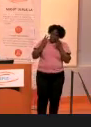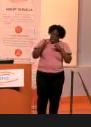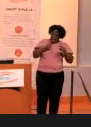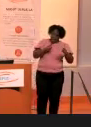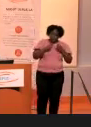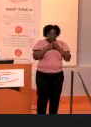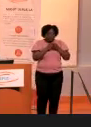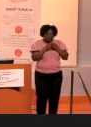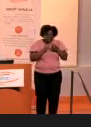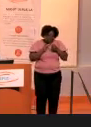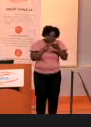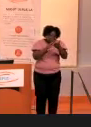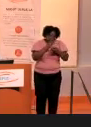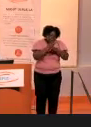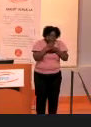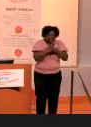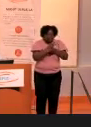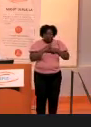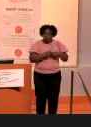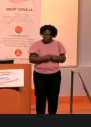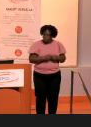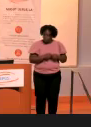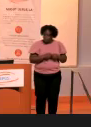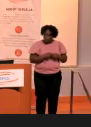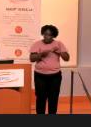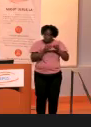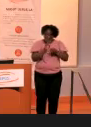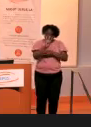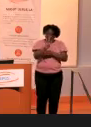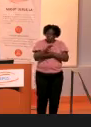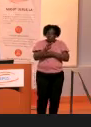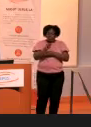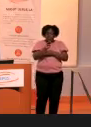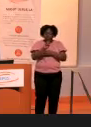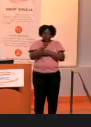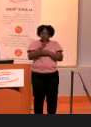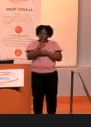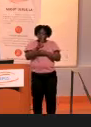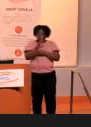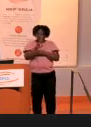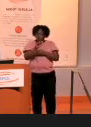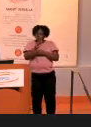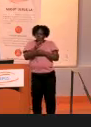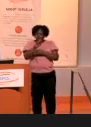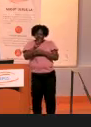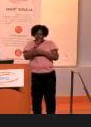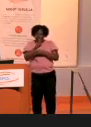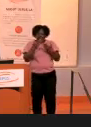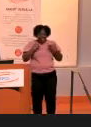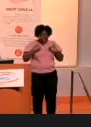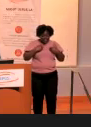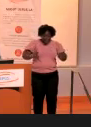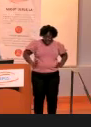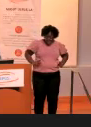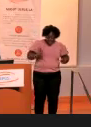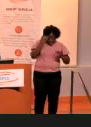very aggressively. Class 4 is membranous kidney disease, and these patients have a lot